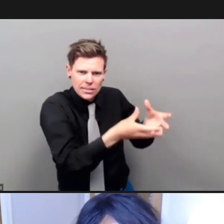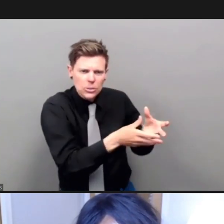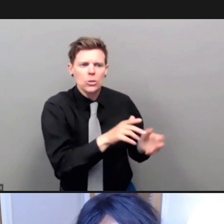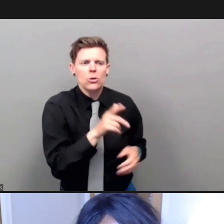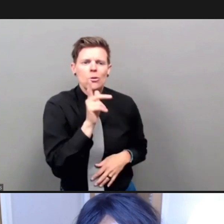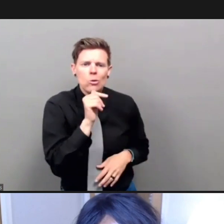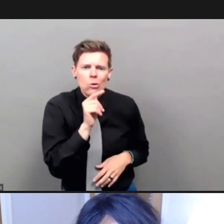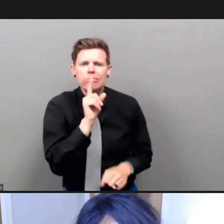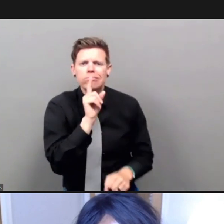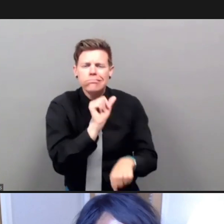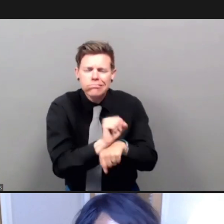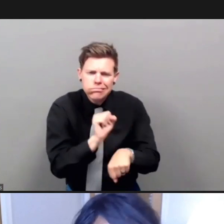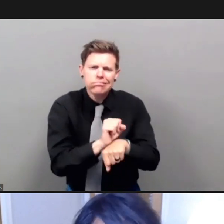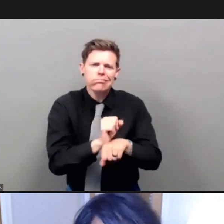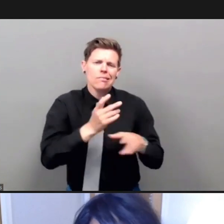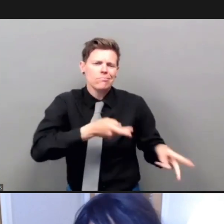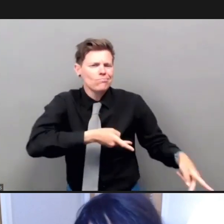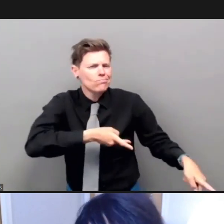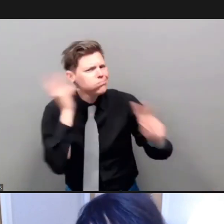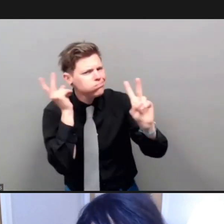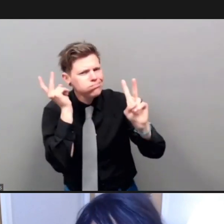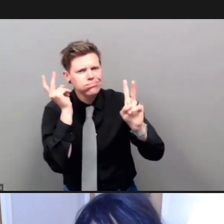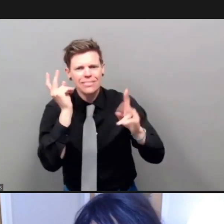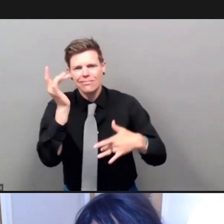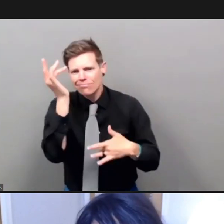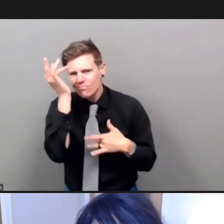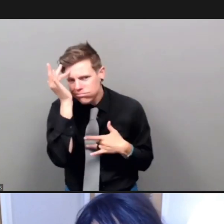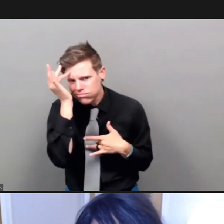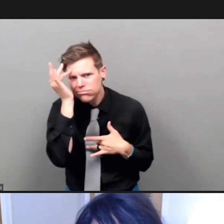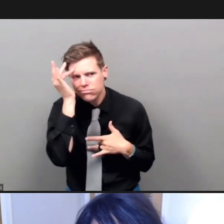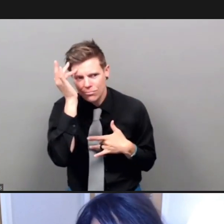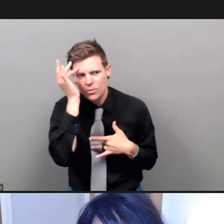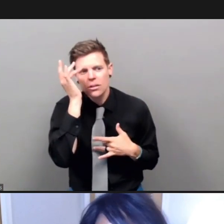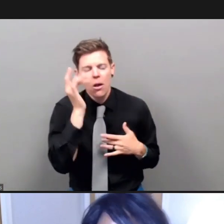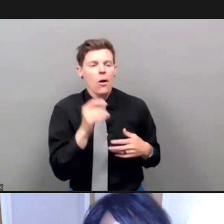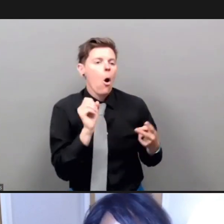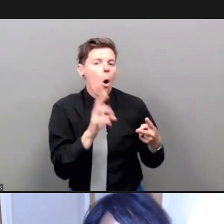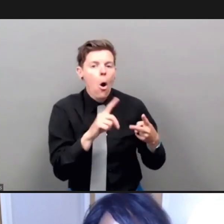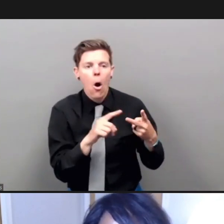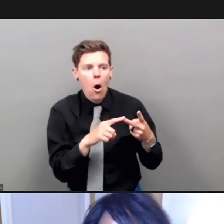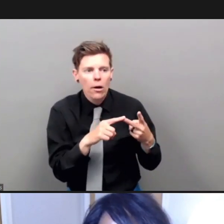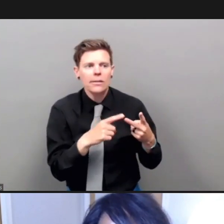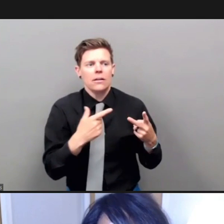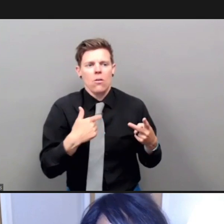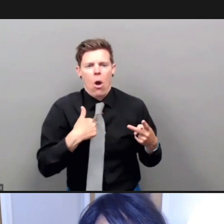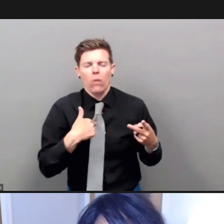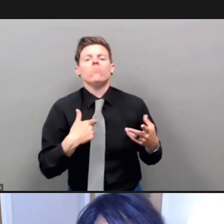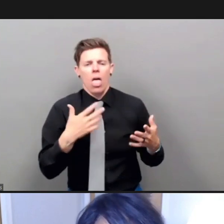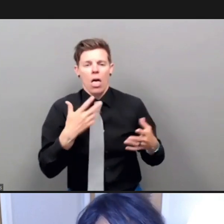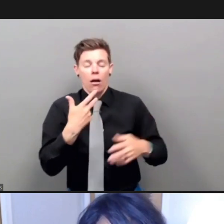of real significance, or where there is a bad outcome. So in other words, if you